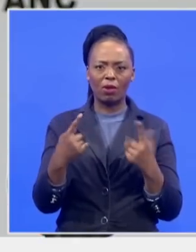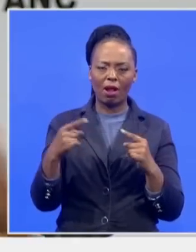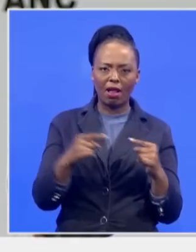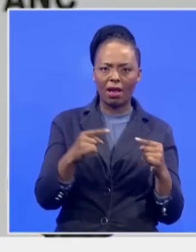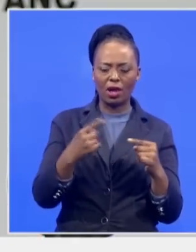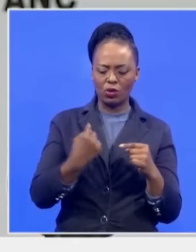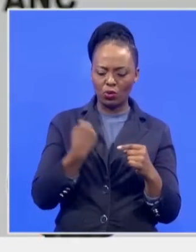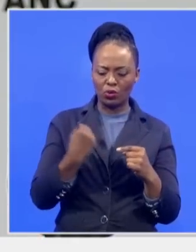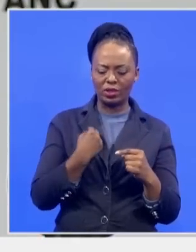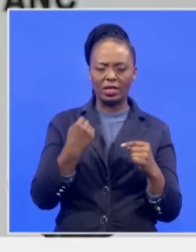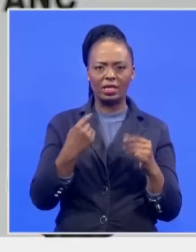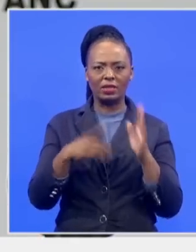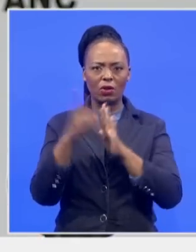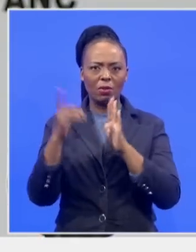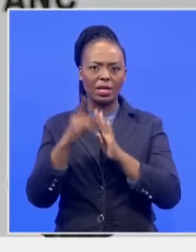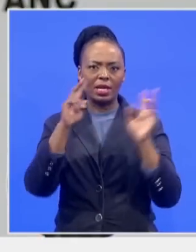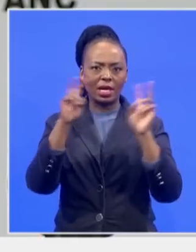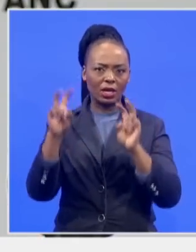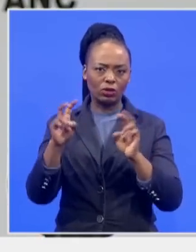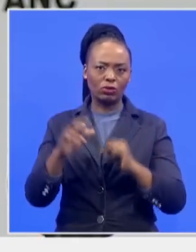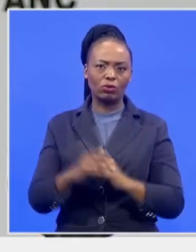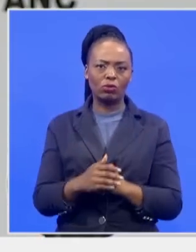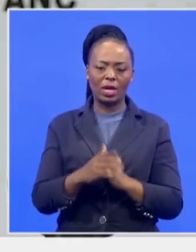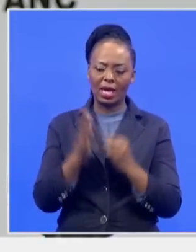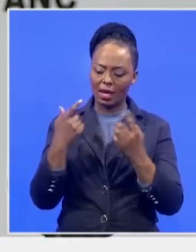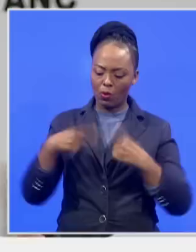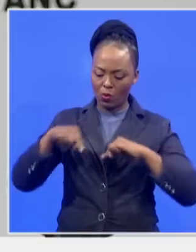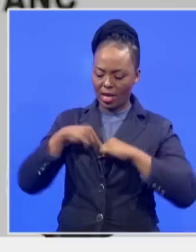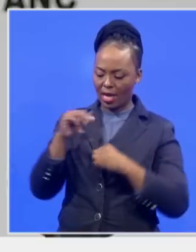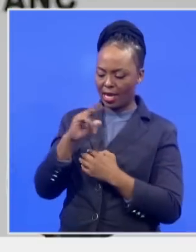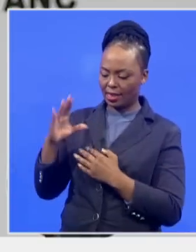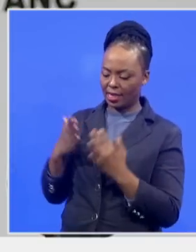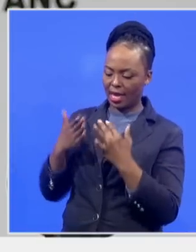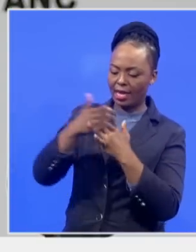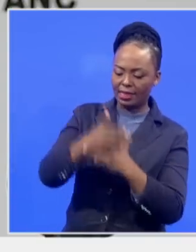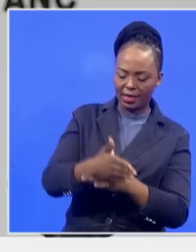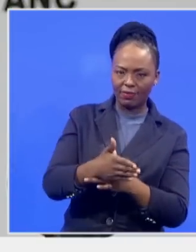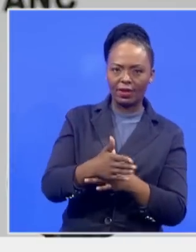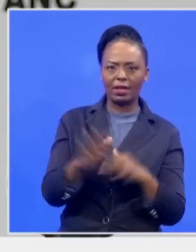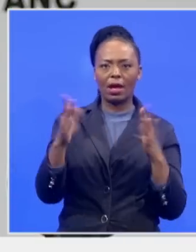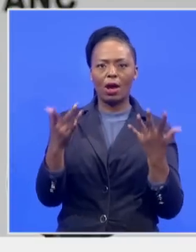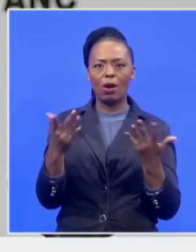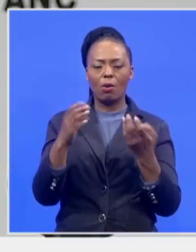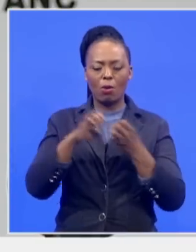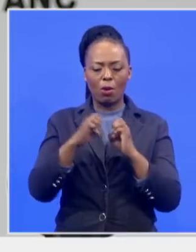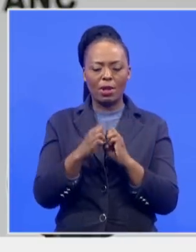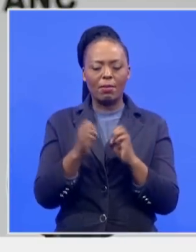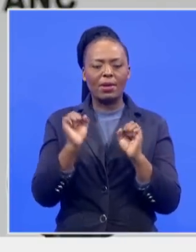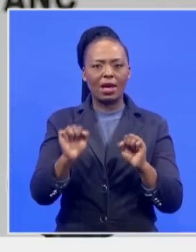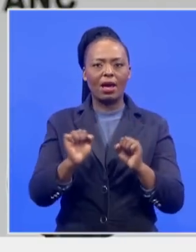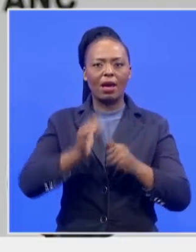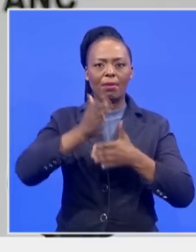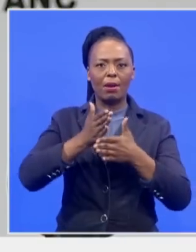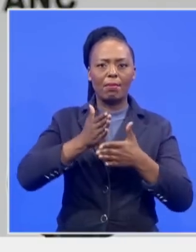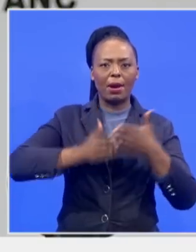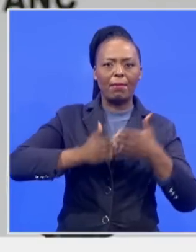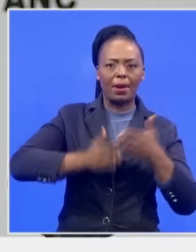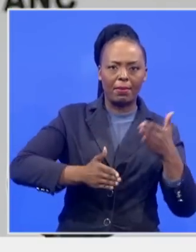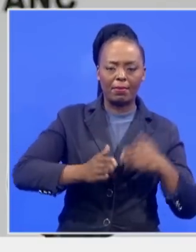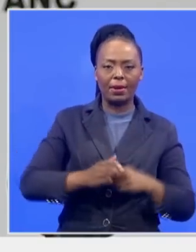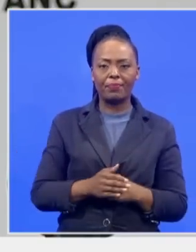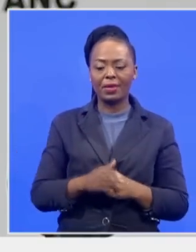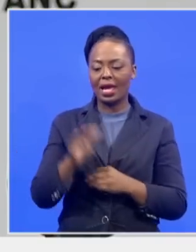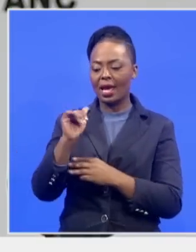development issues, how we intervene in terms of addressing unemployment. The ANC